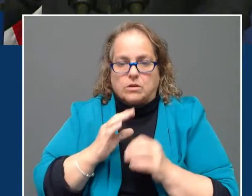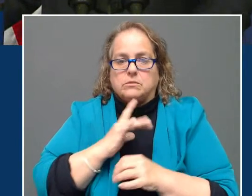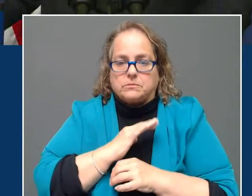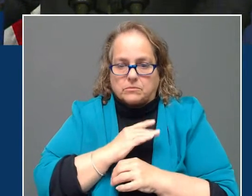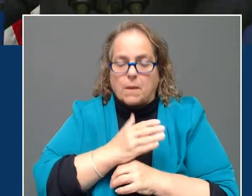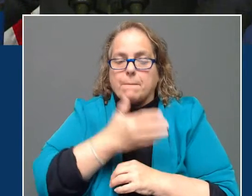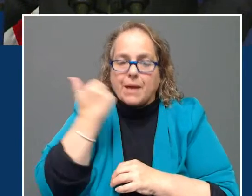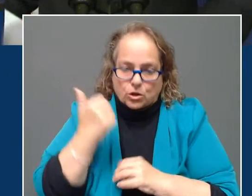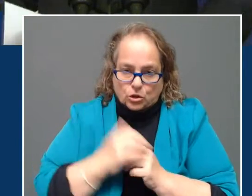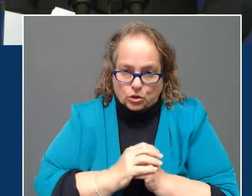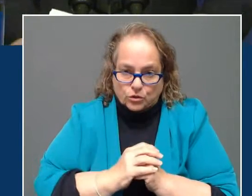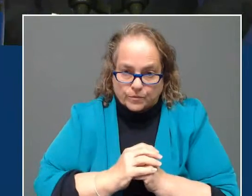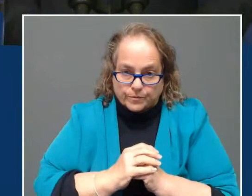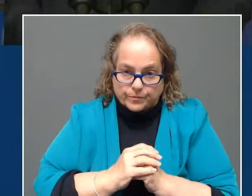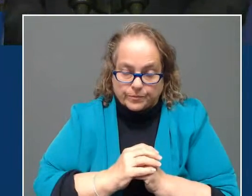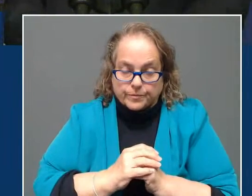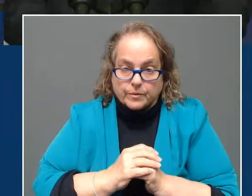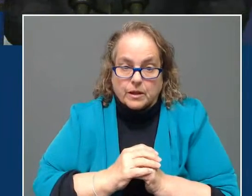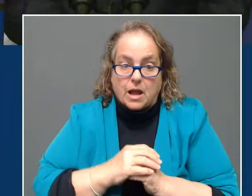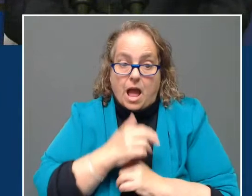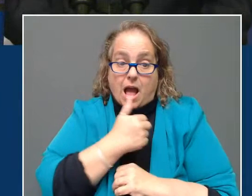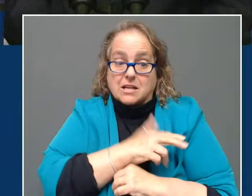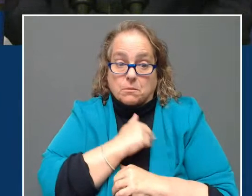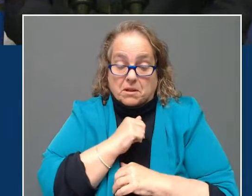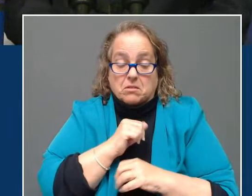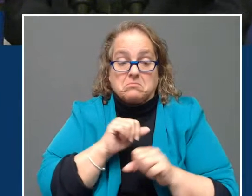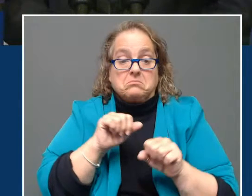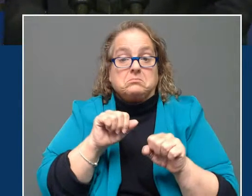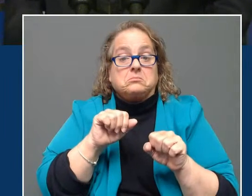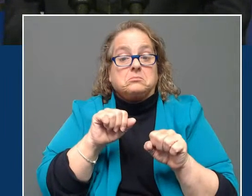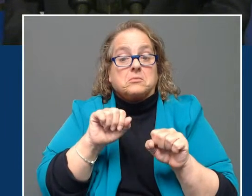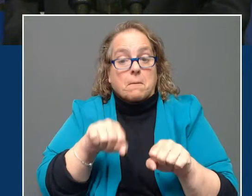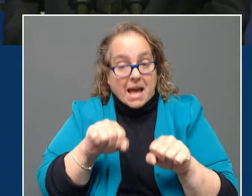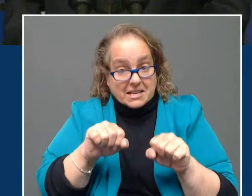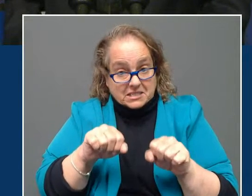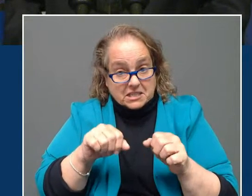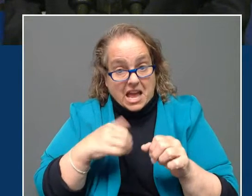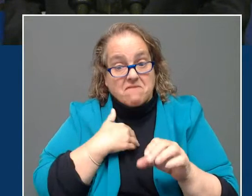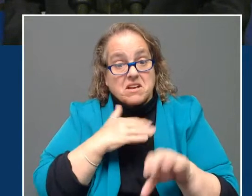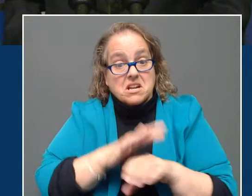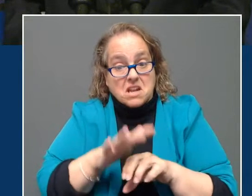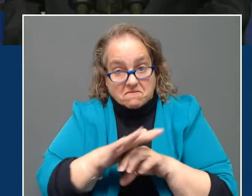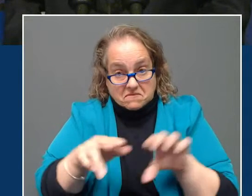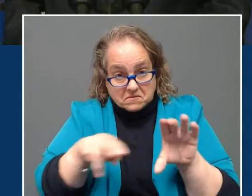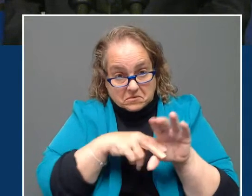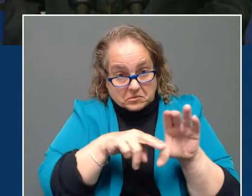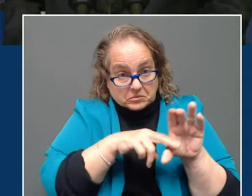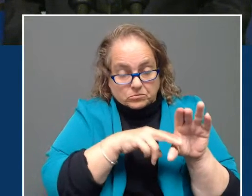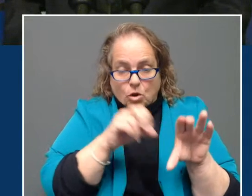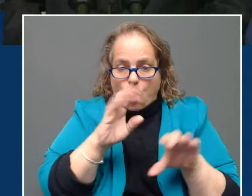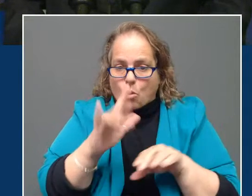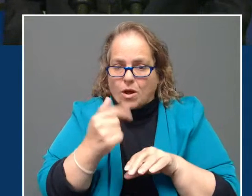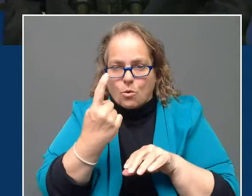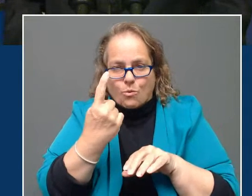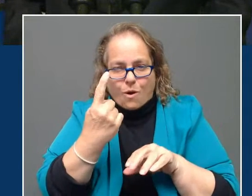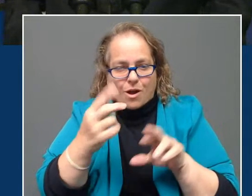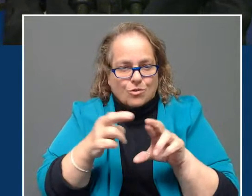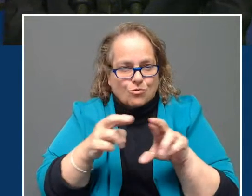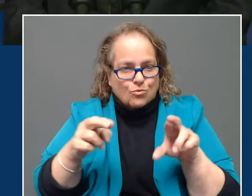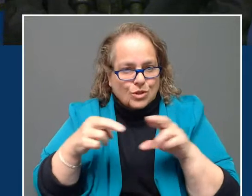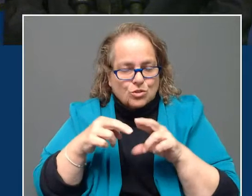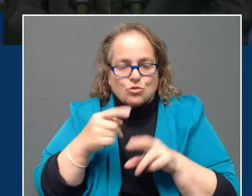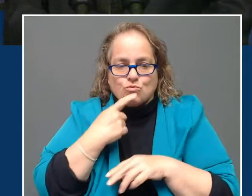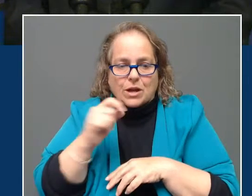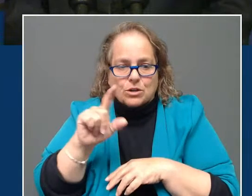seeing. Hospital capacity, again, only one region in the red zone, but